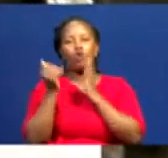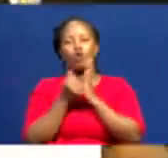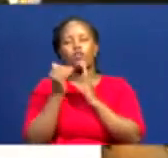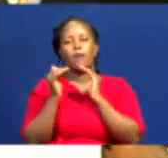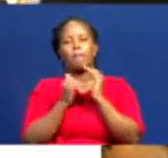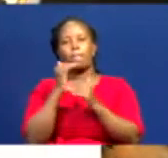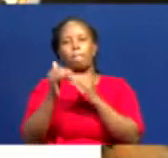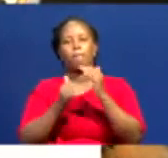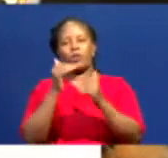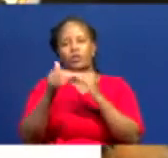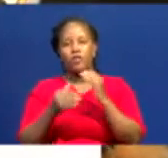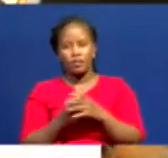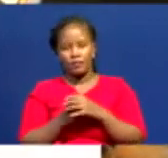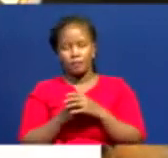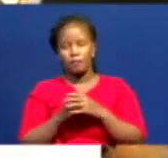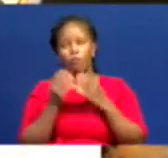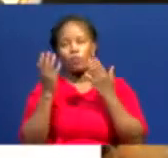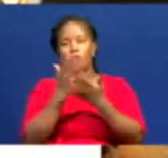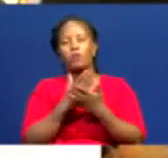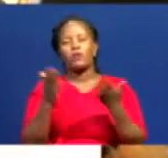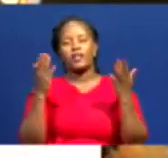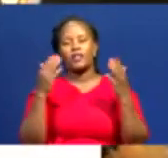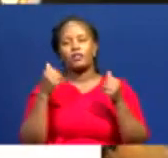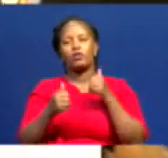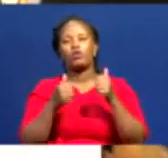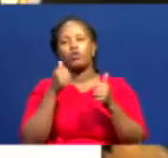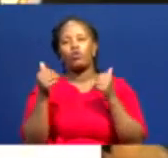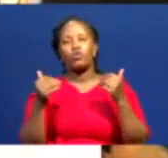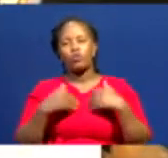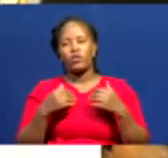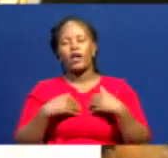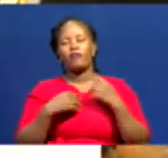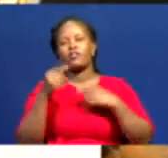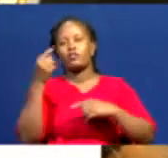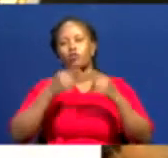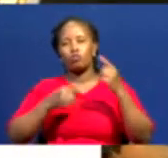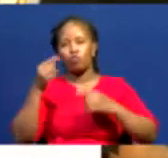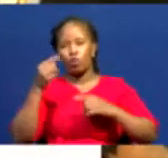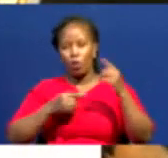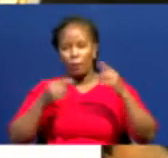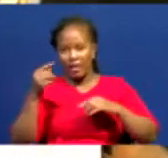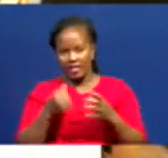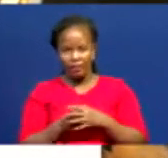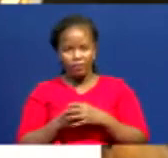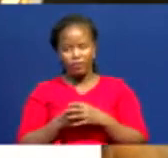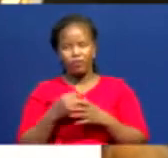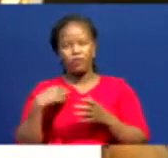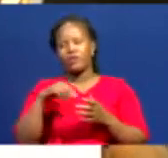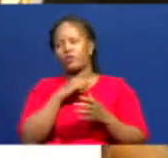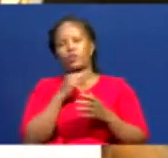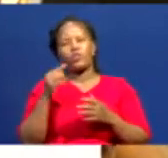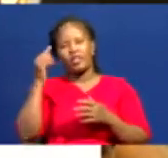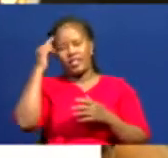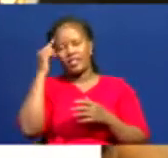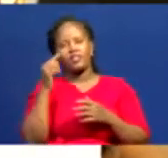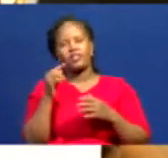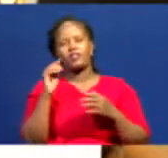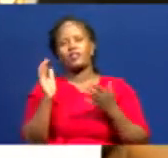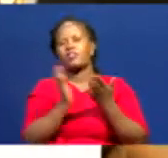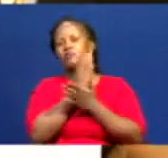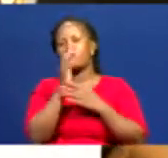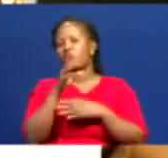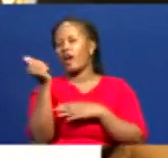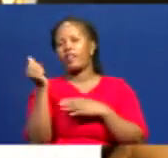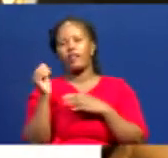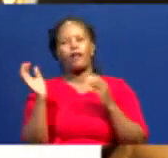processes. The product that you make is competitive. Is able to compete in the market. We are not saying remove other competitive products. We are saying let's